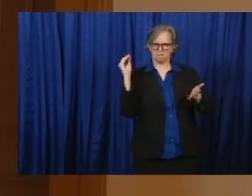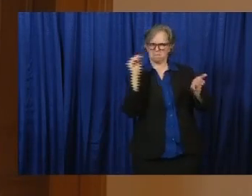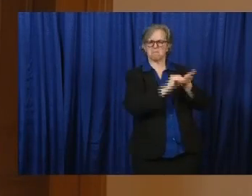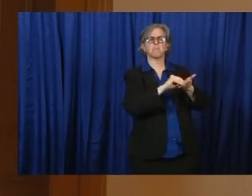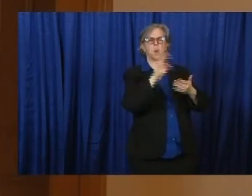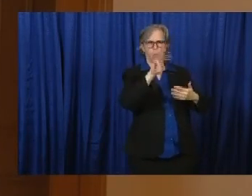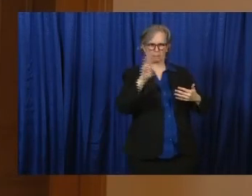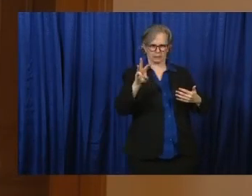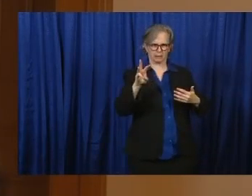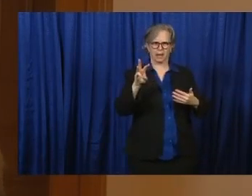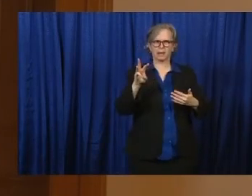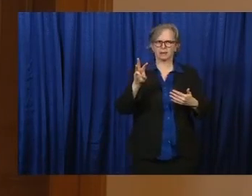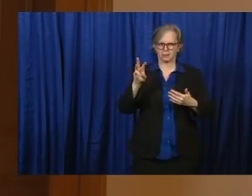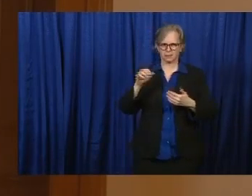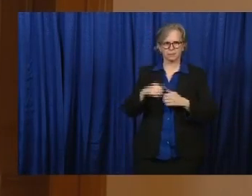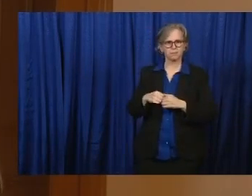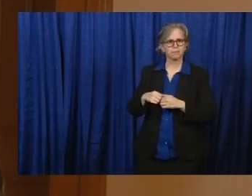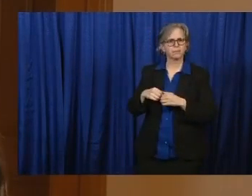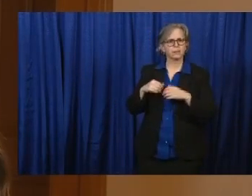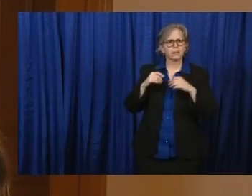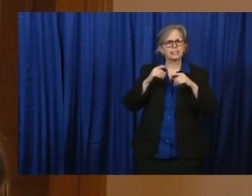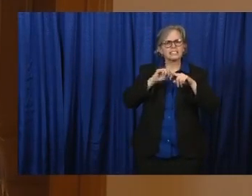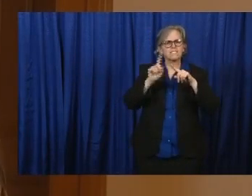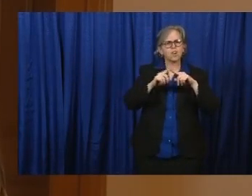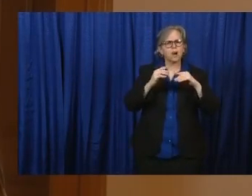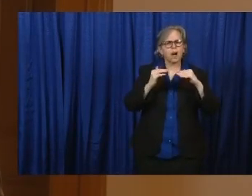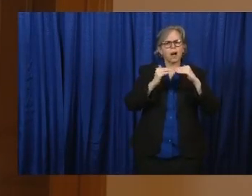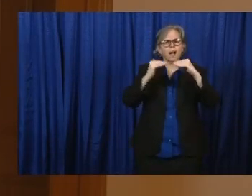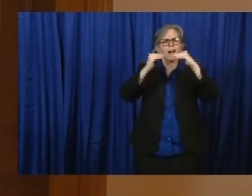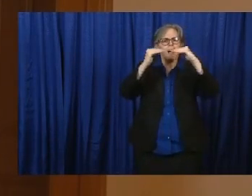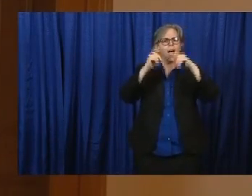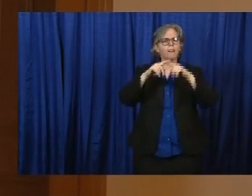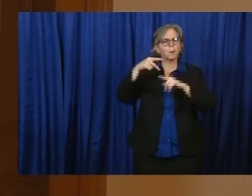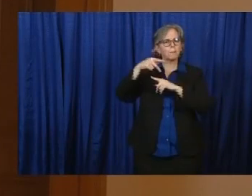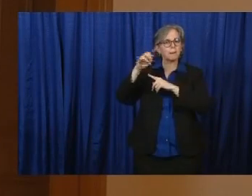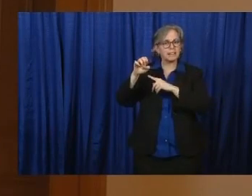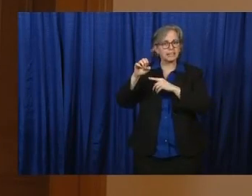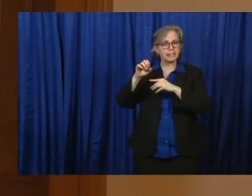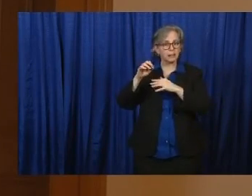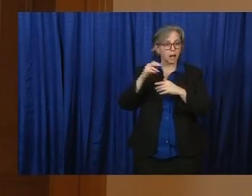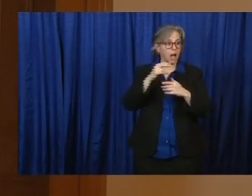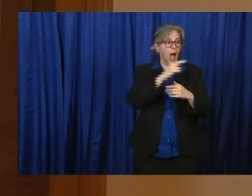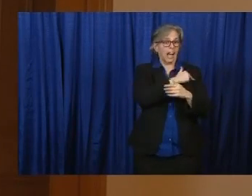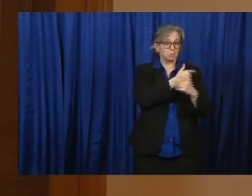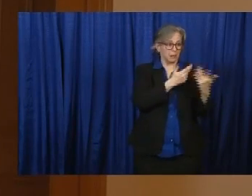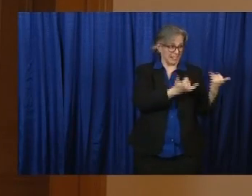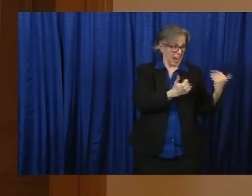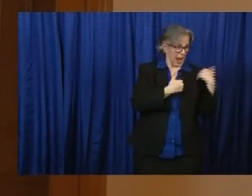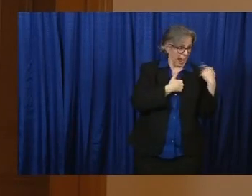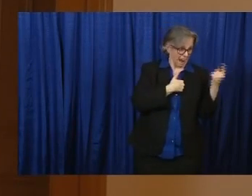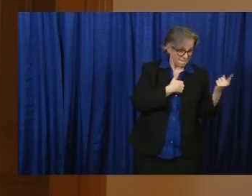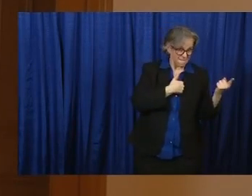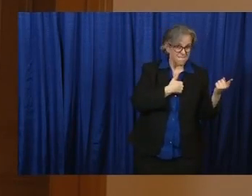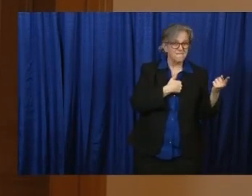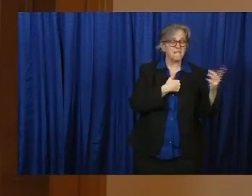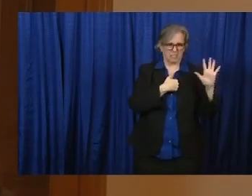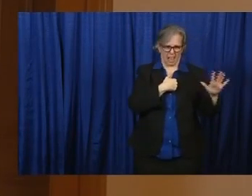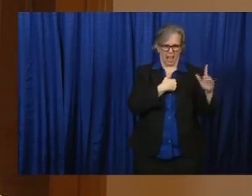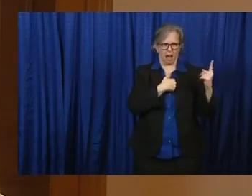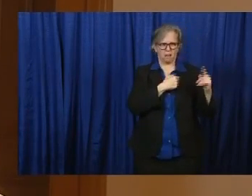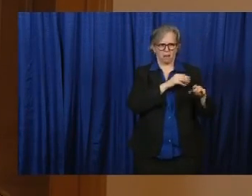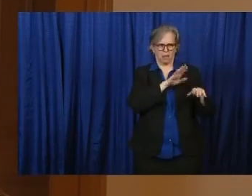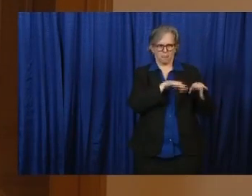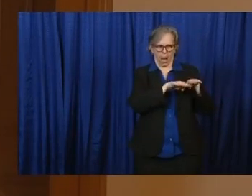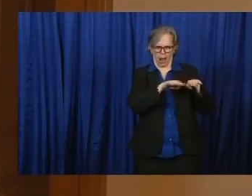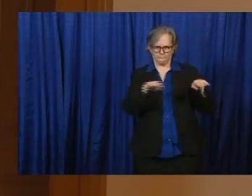of PPE, masks, and what our hospitals have right now. And as best as we can tell, we have the amounts of